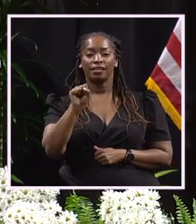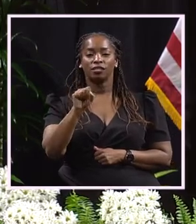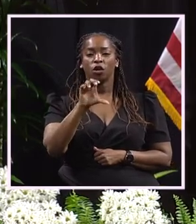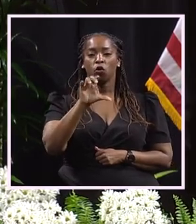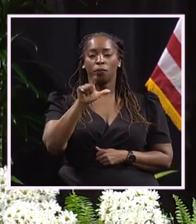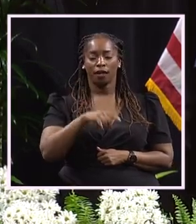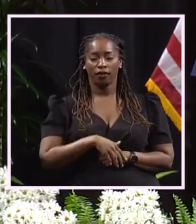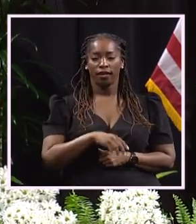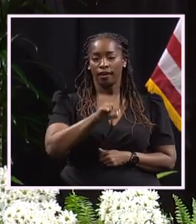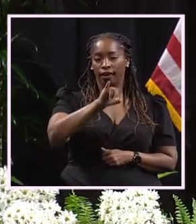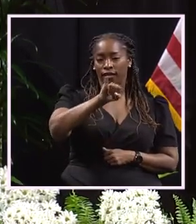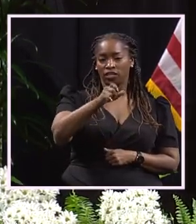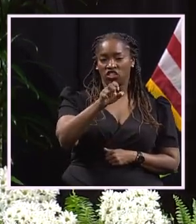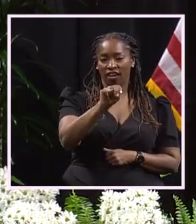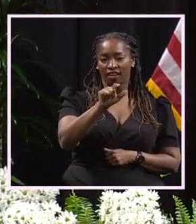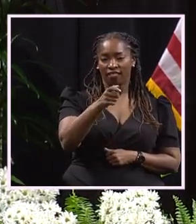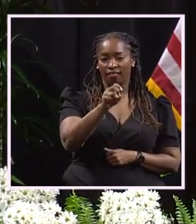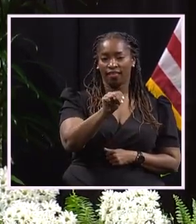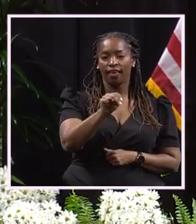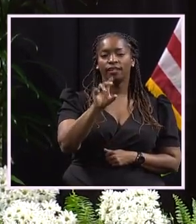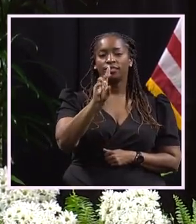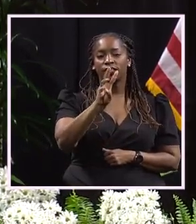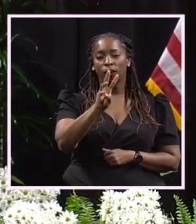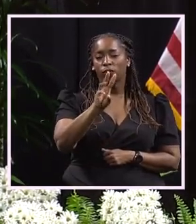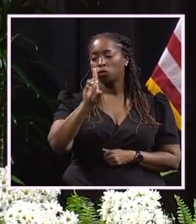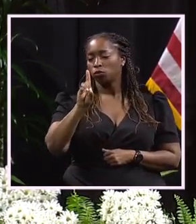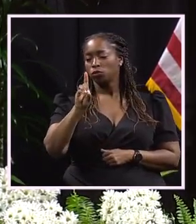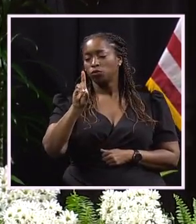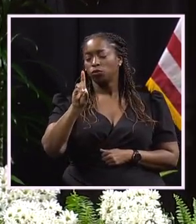Jonathan W. Duet, cum laude,